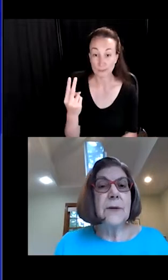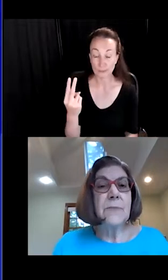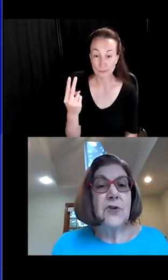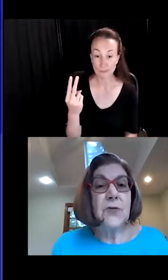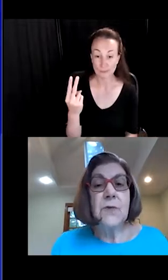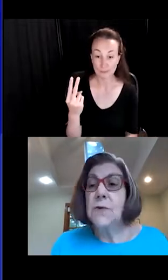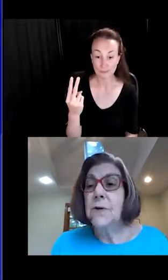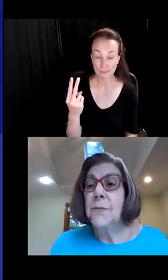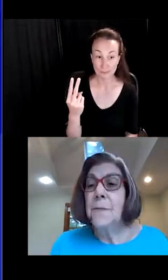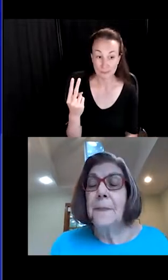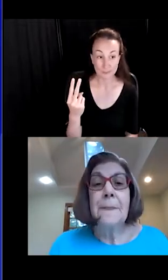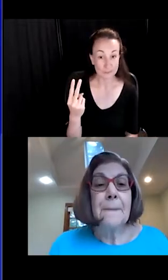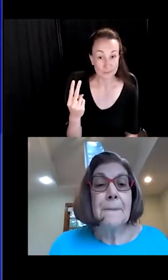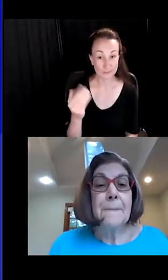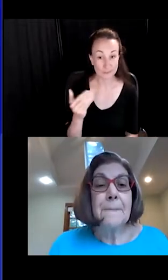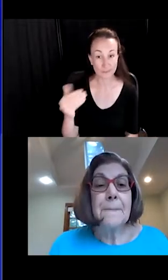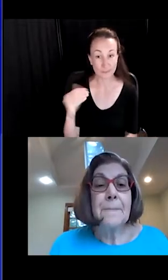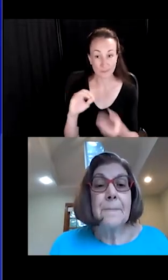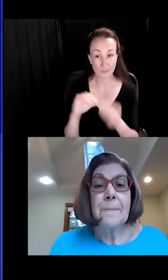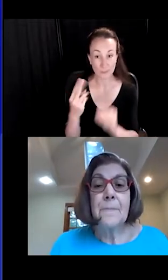Question number 2.